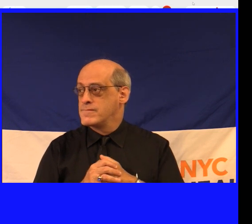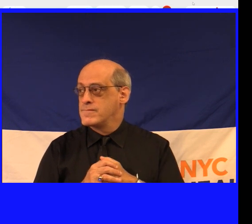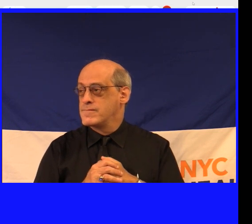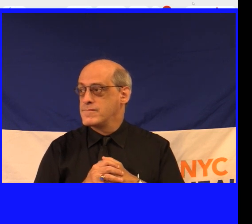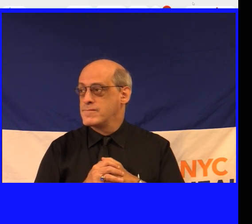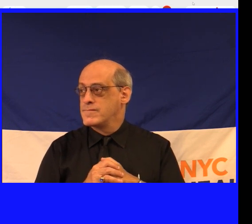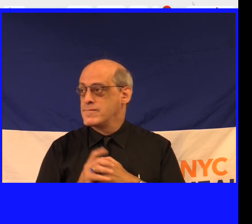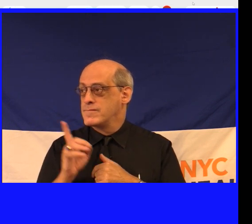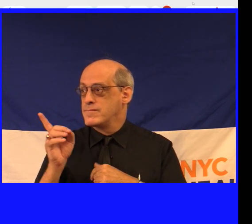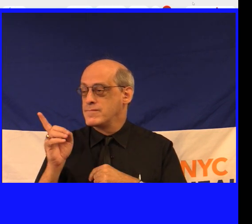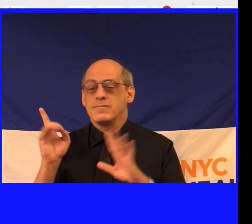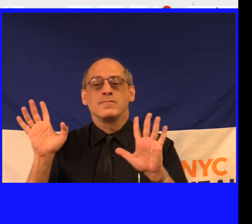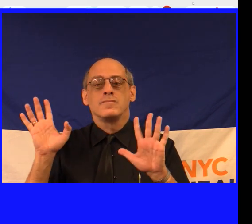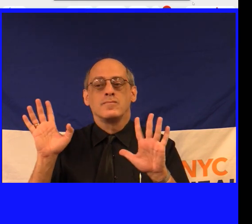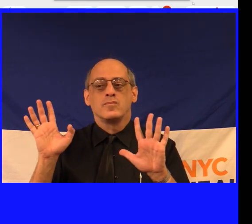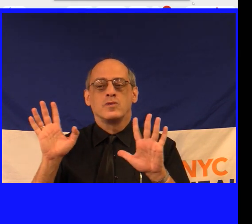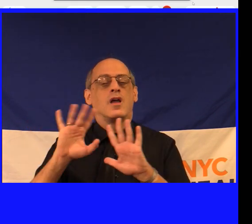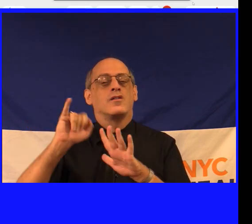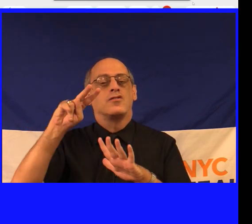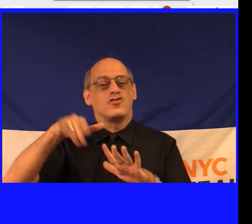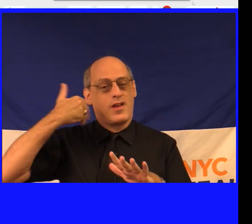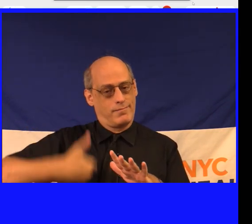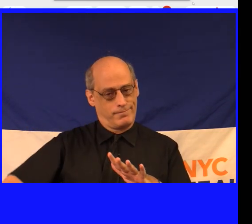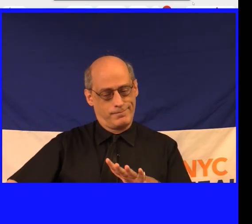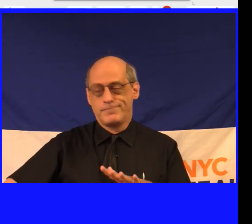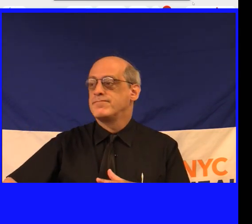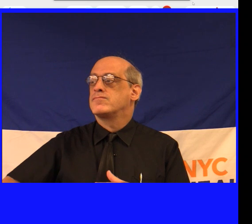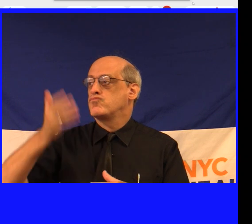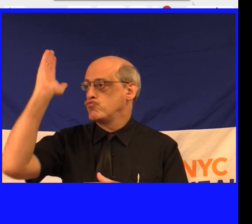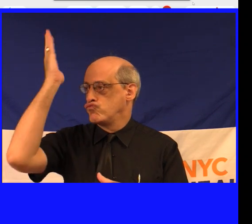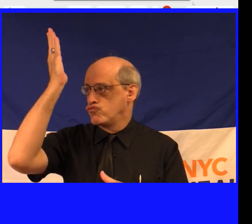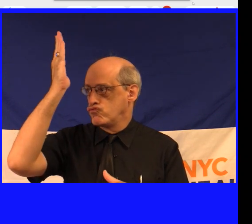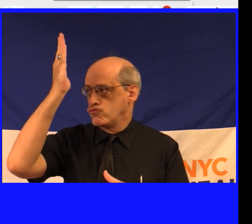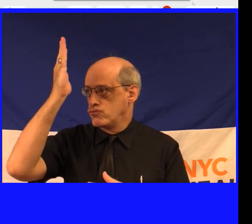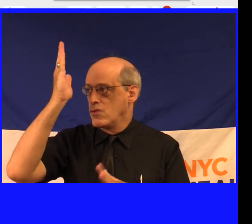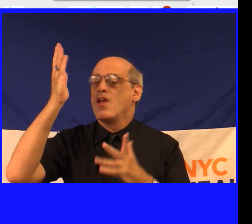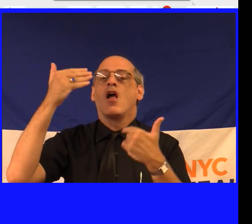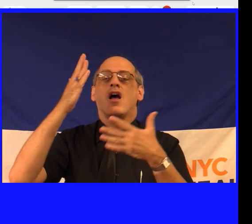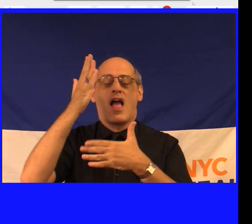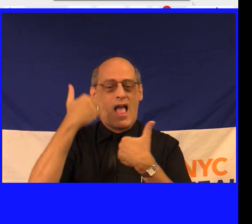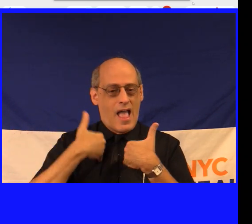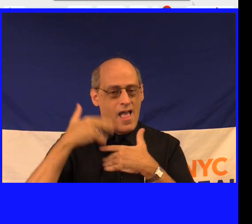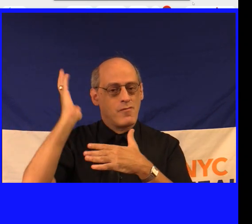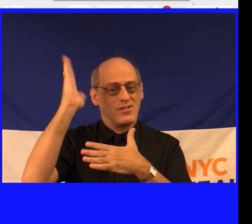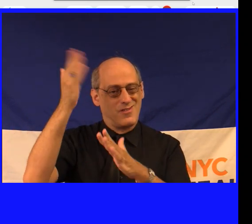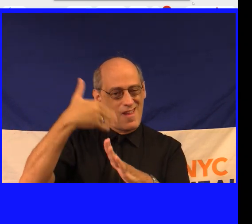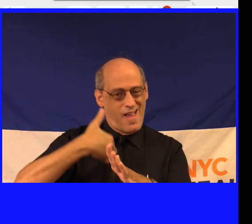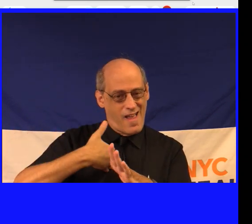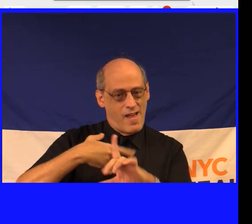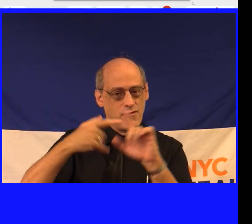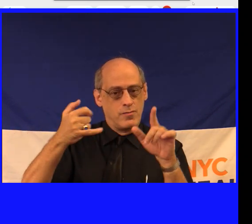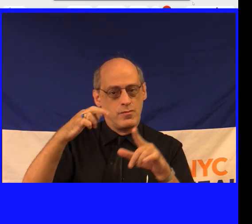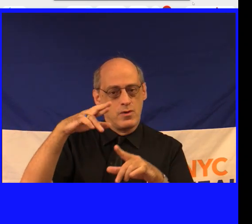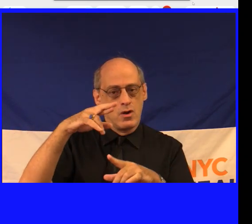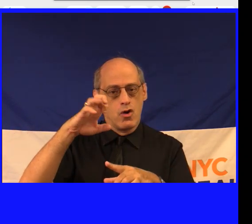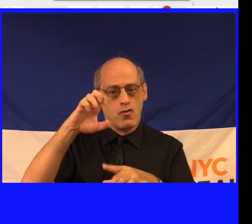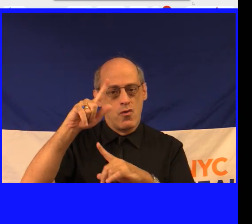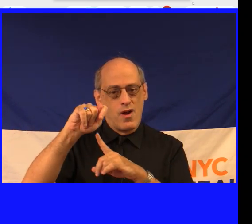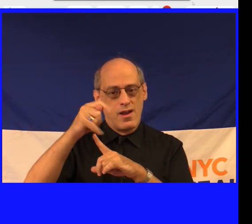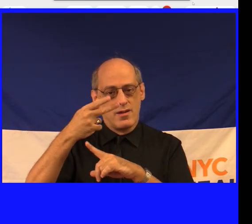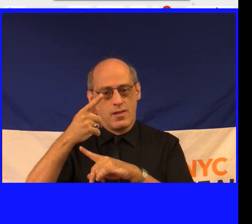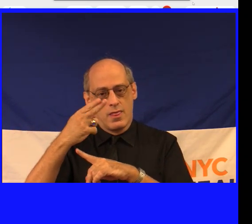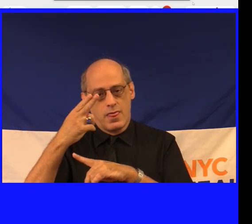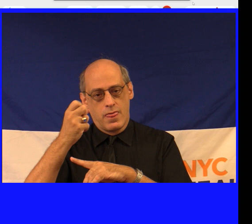Okay. I'm sorry. So this is Jay. So we do have a presentation by Grant Thornton, part of their